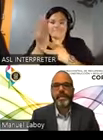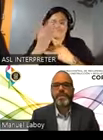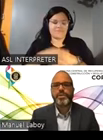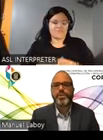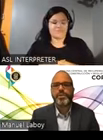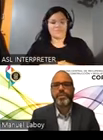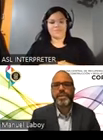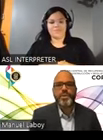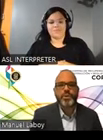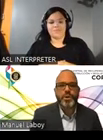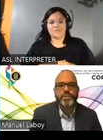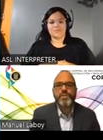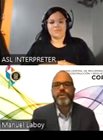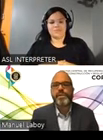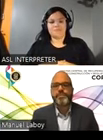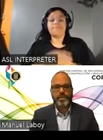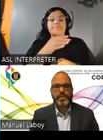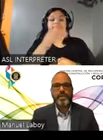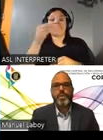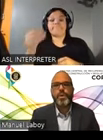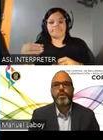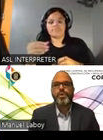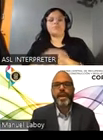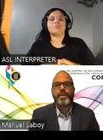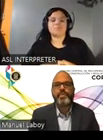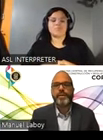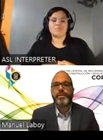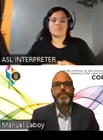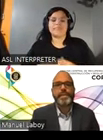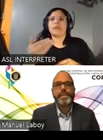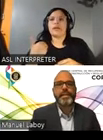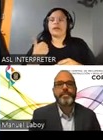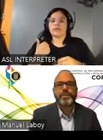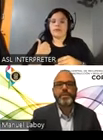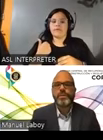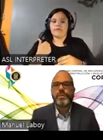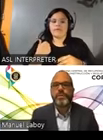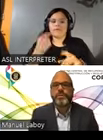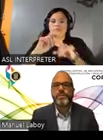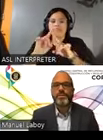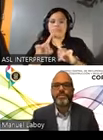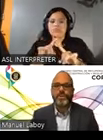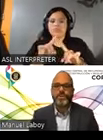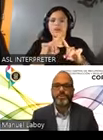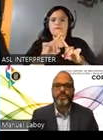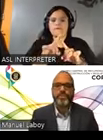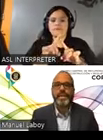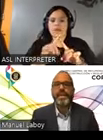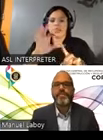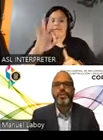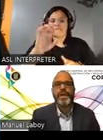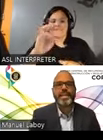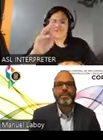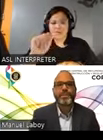In addition to the reconstruction of the grid, we also have an unprecedented amount of FEMA funds for